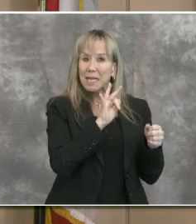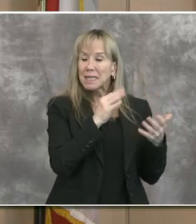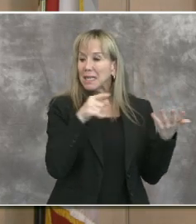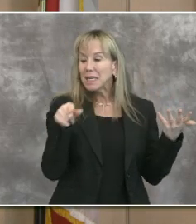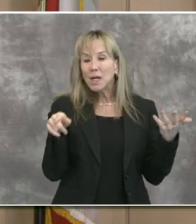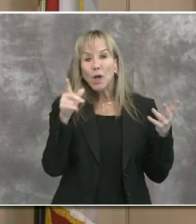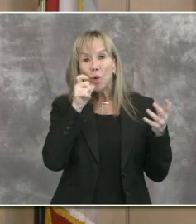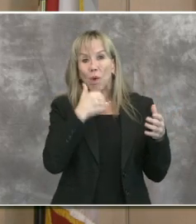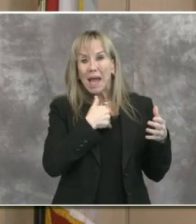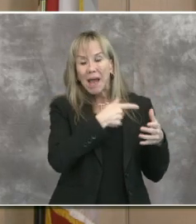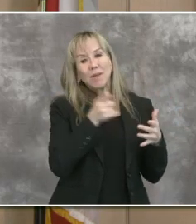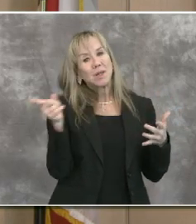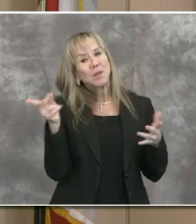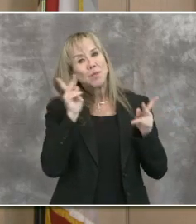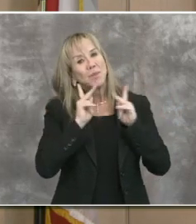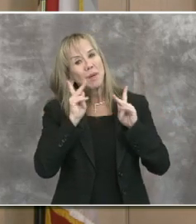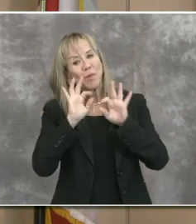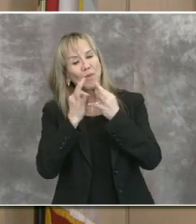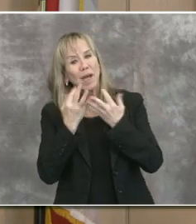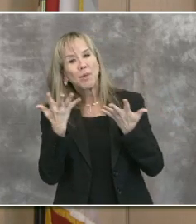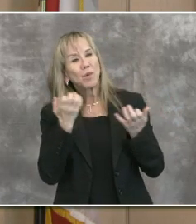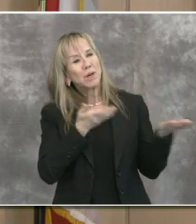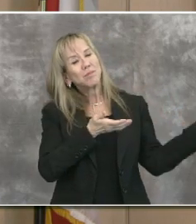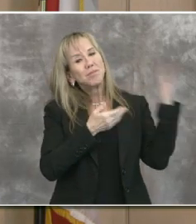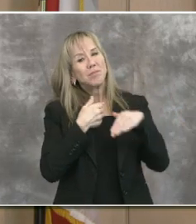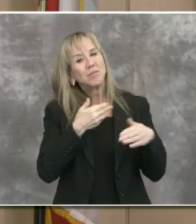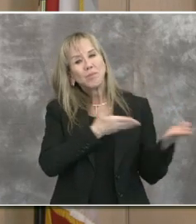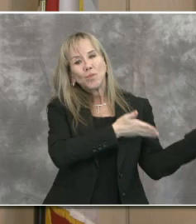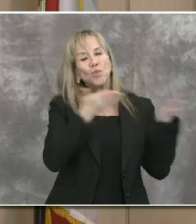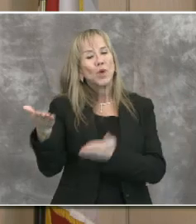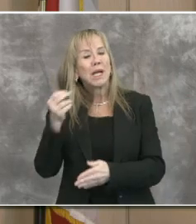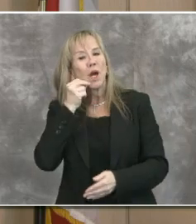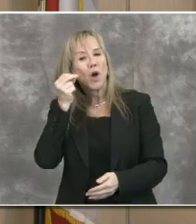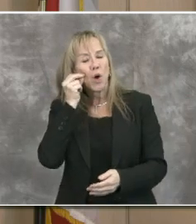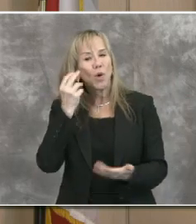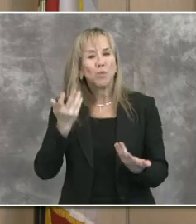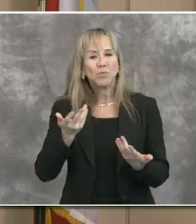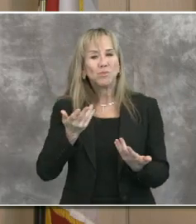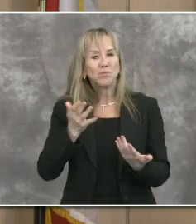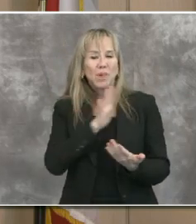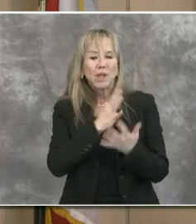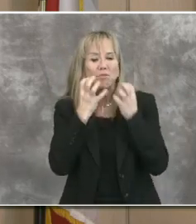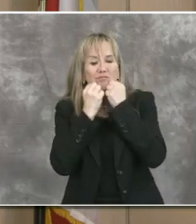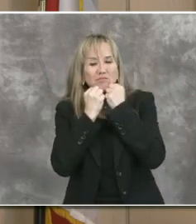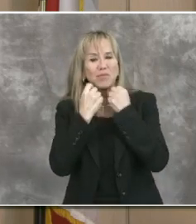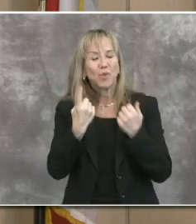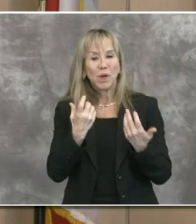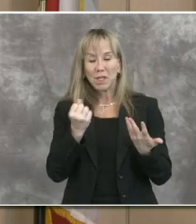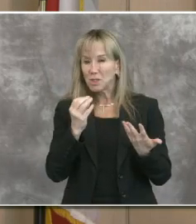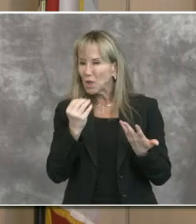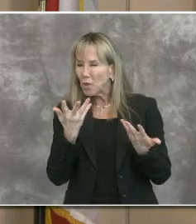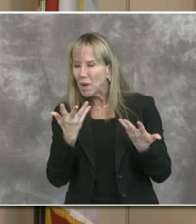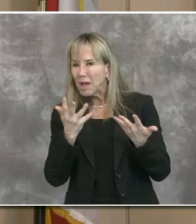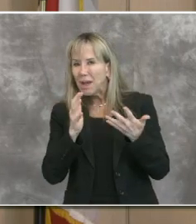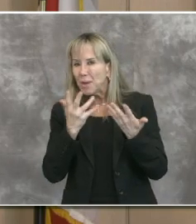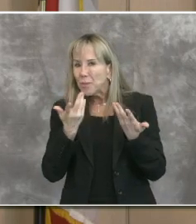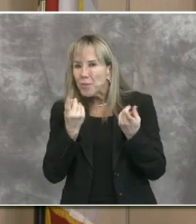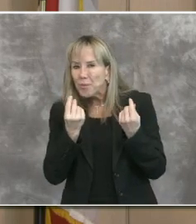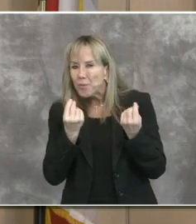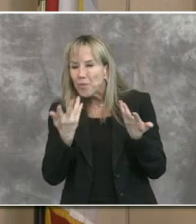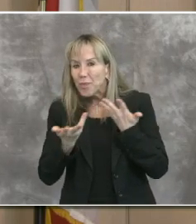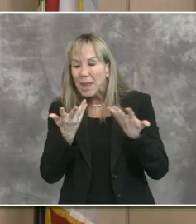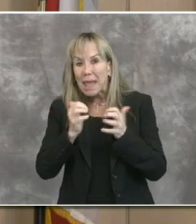What advice would you give to family members who are worried that the facility may not be a safe place for their loved one? I understand these facilities do not